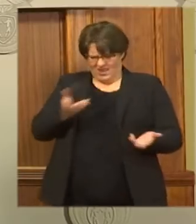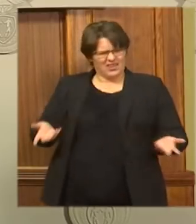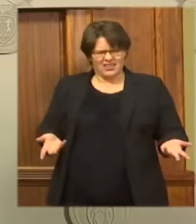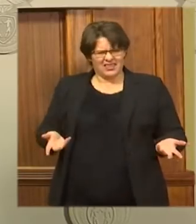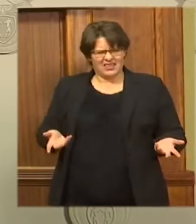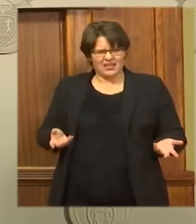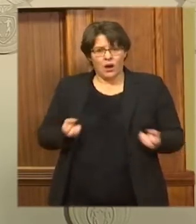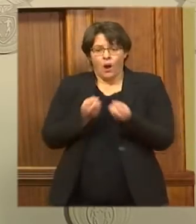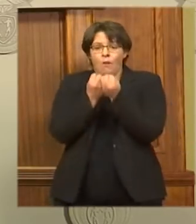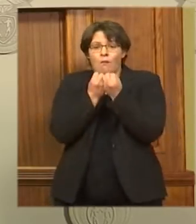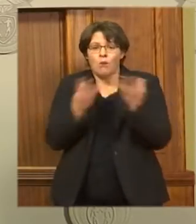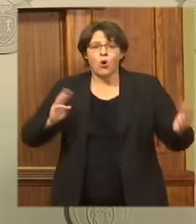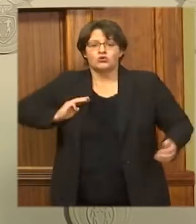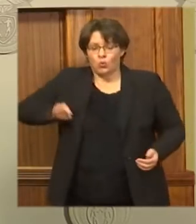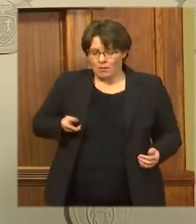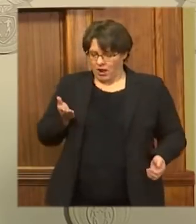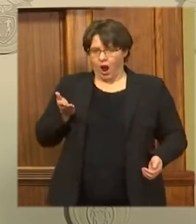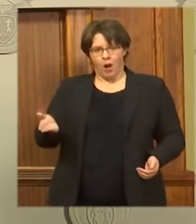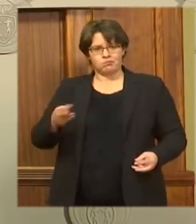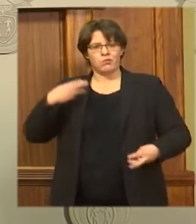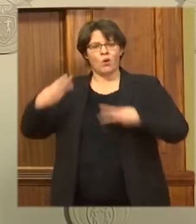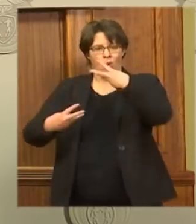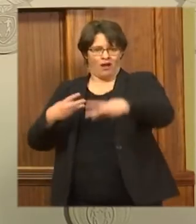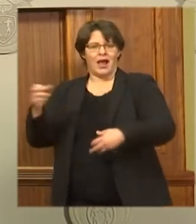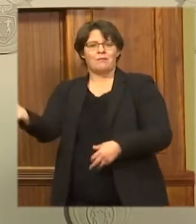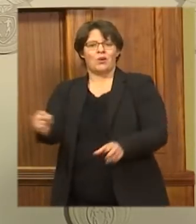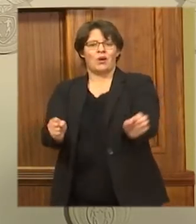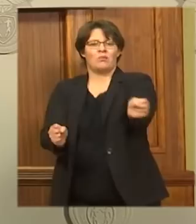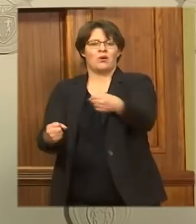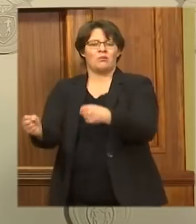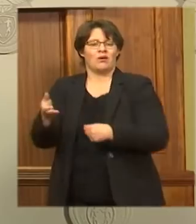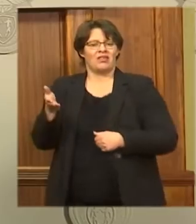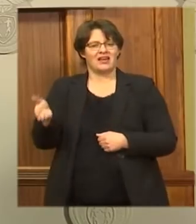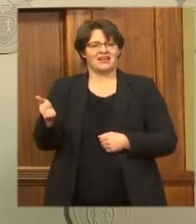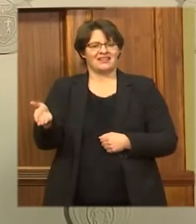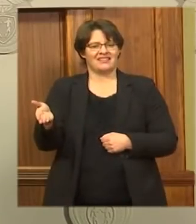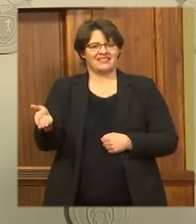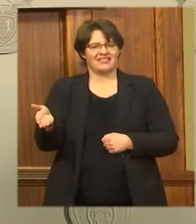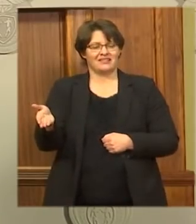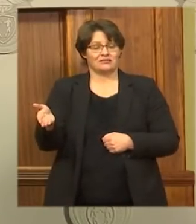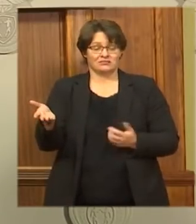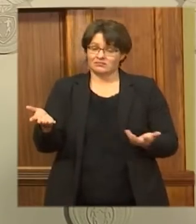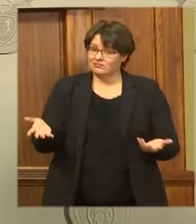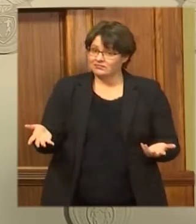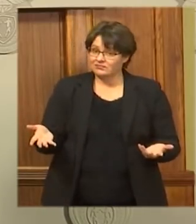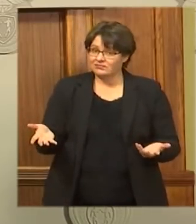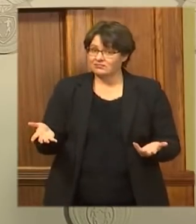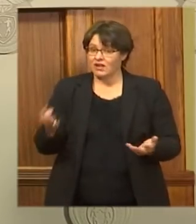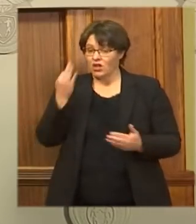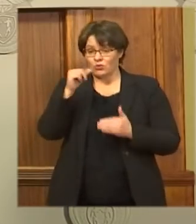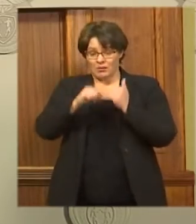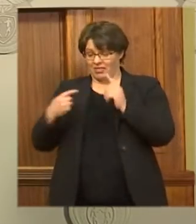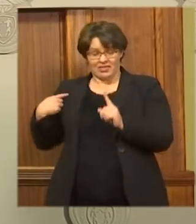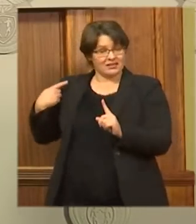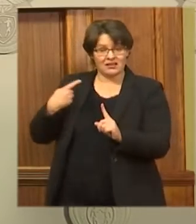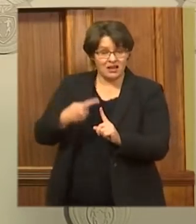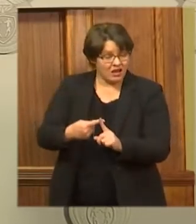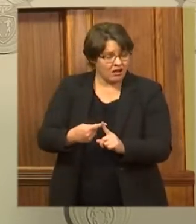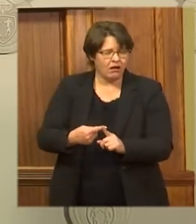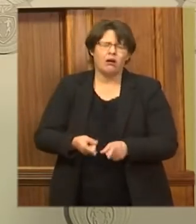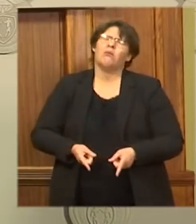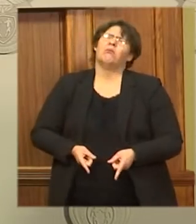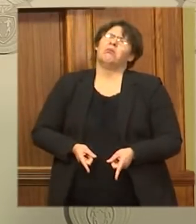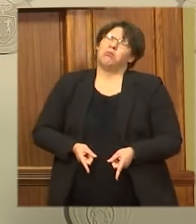predominantly employs many women of our country. The last 3 months have been